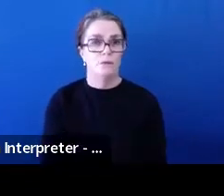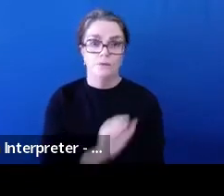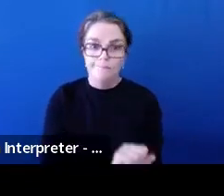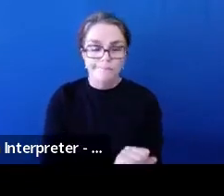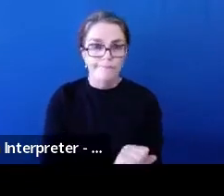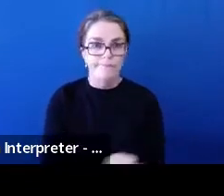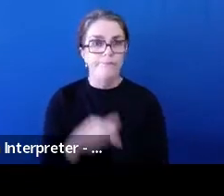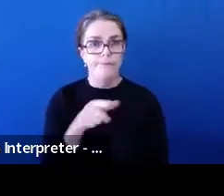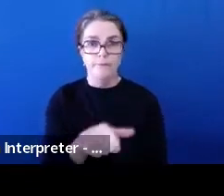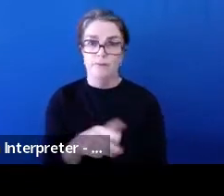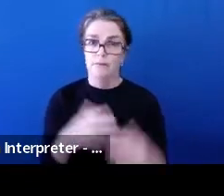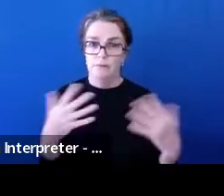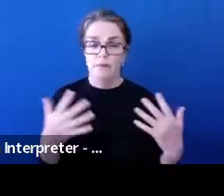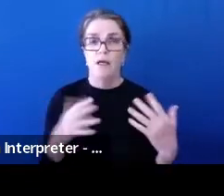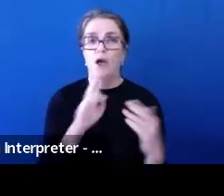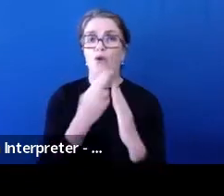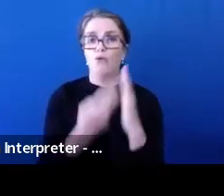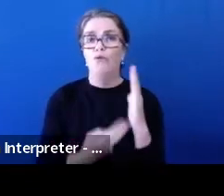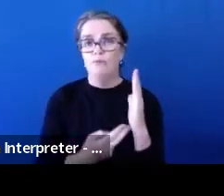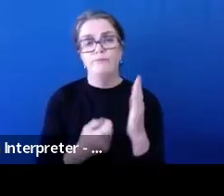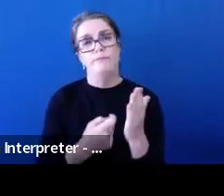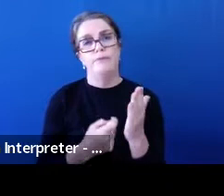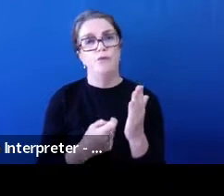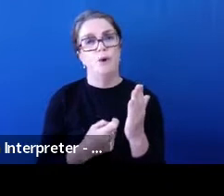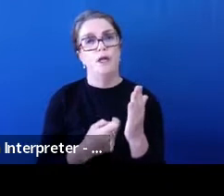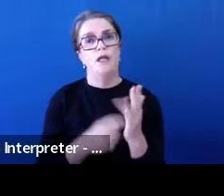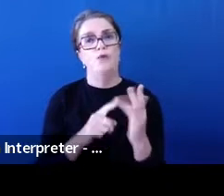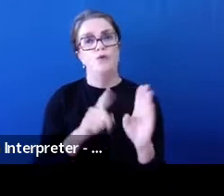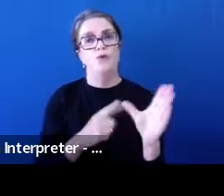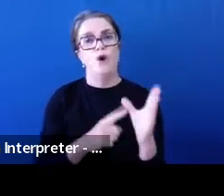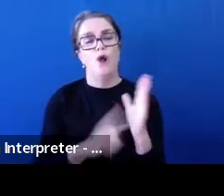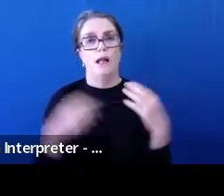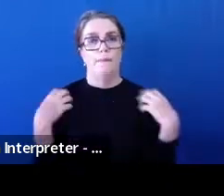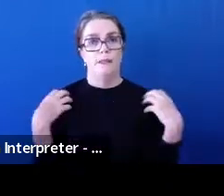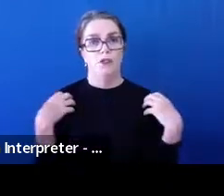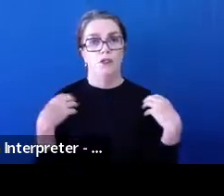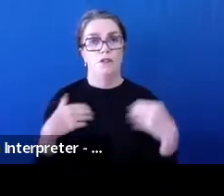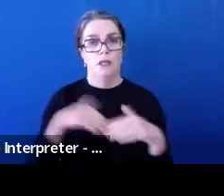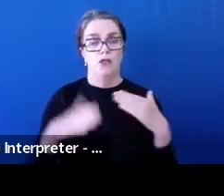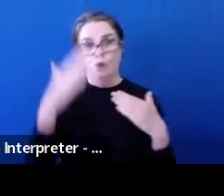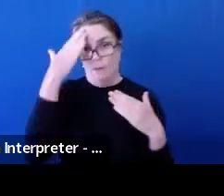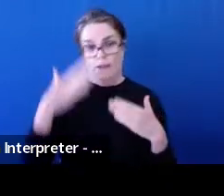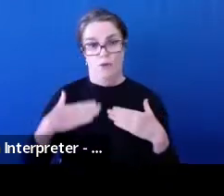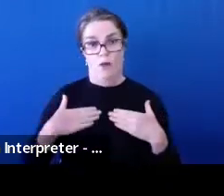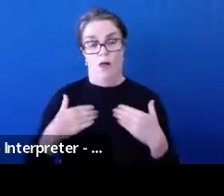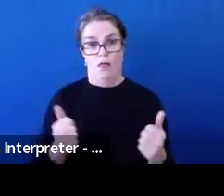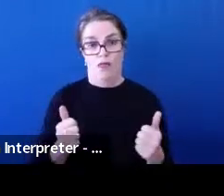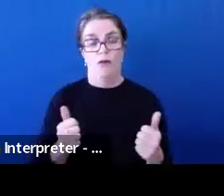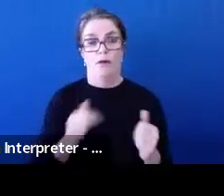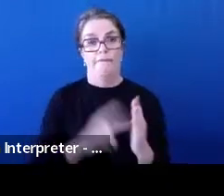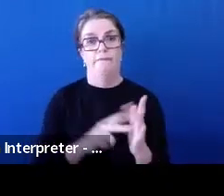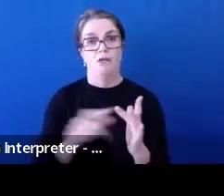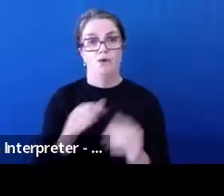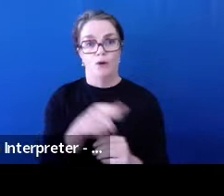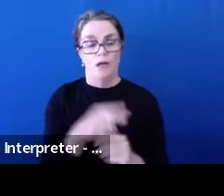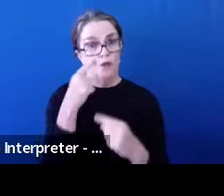the report of the Royal Commission into Mental Health Services in Victoria. We need to improve our data. We need to improve what